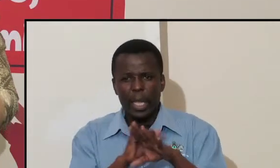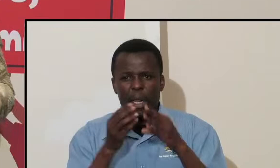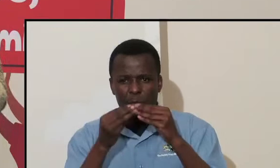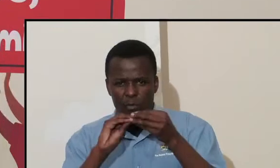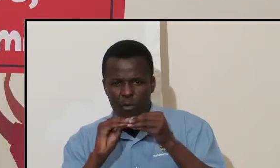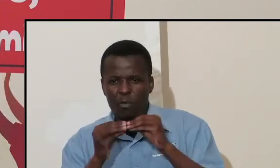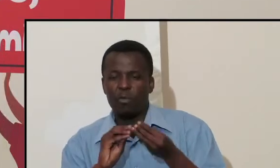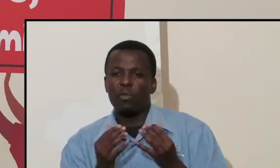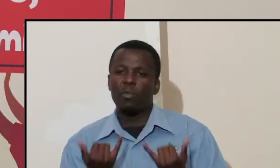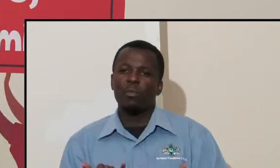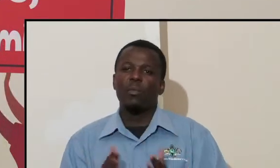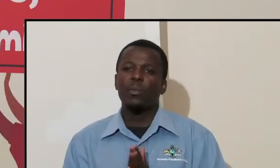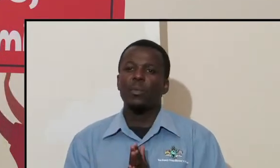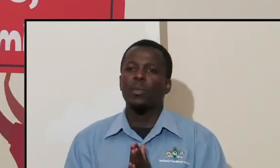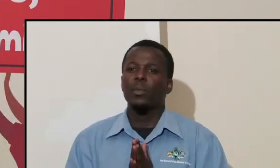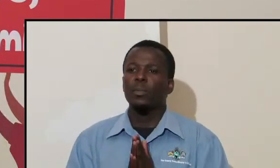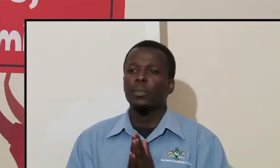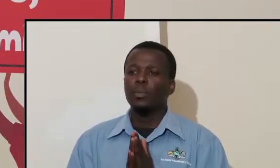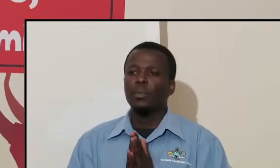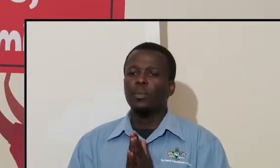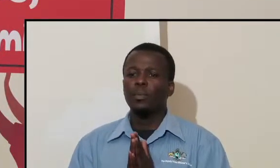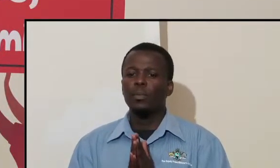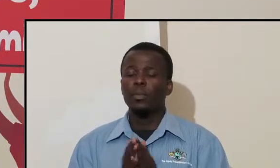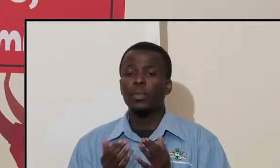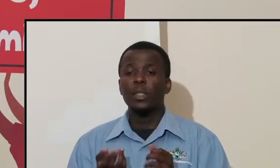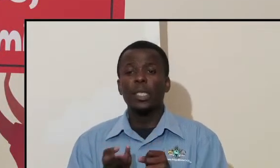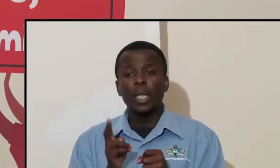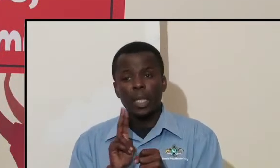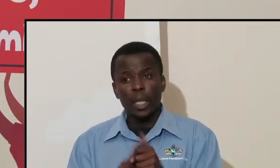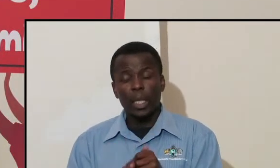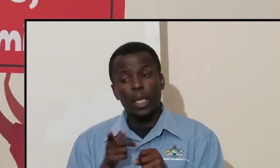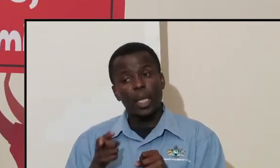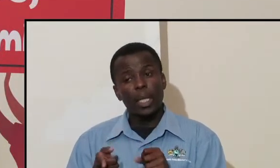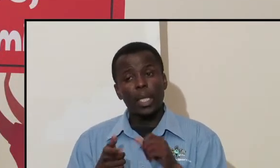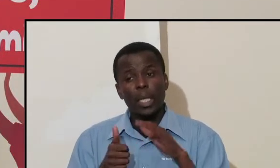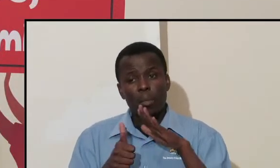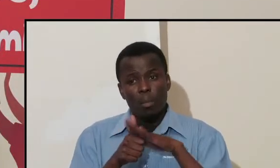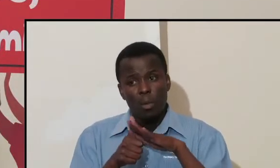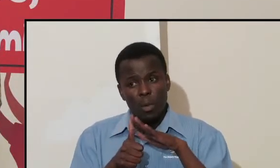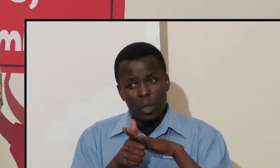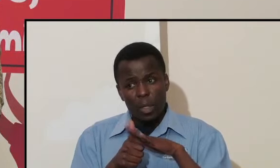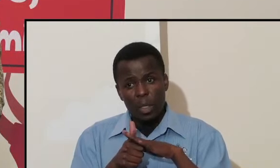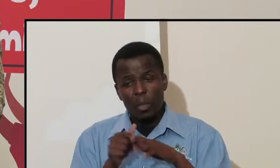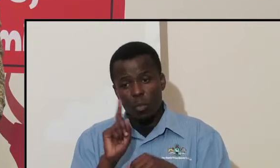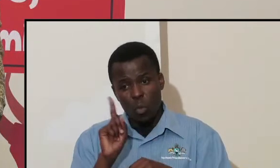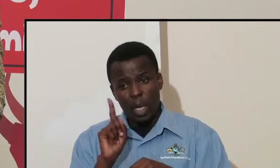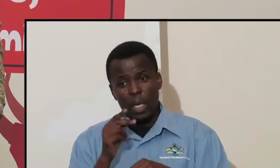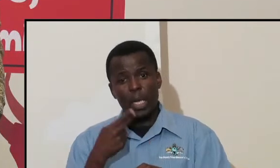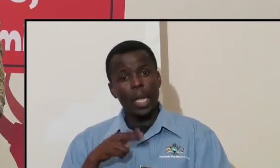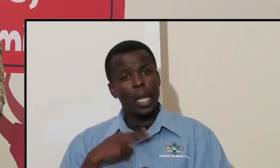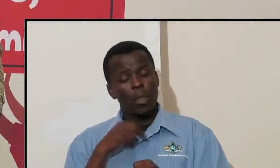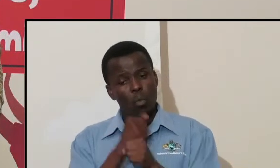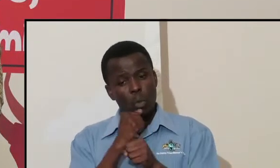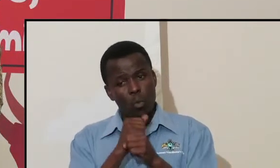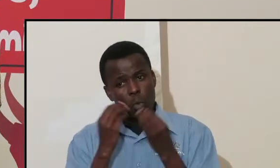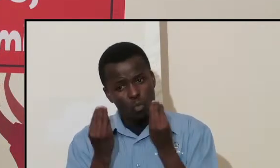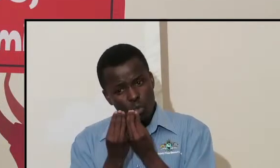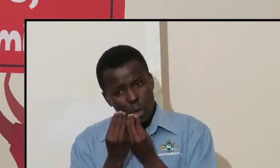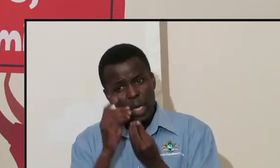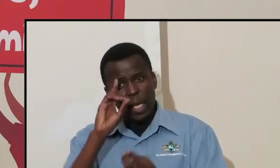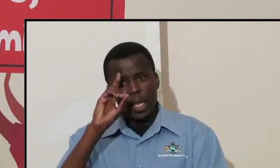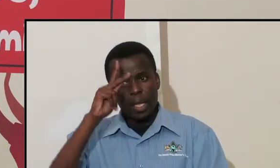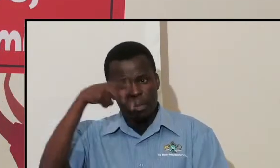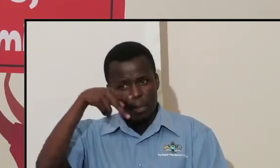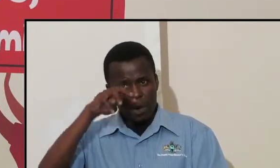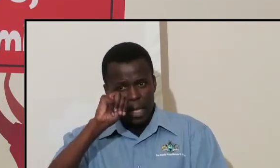One particular importance of this year's commemoration, in collaboration with the DPM's office, is we